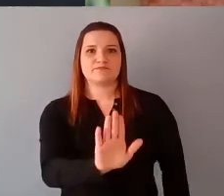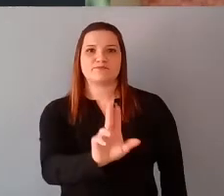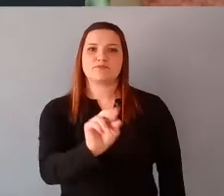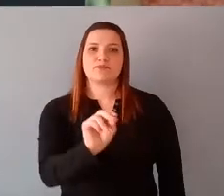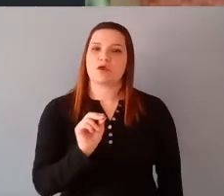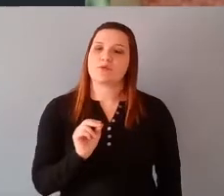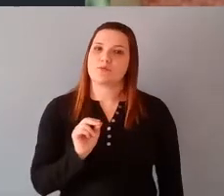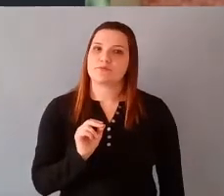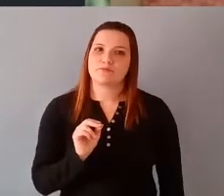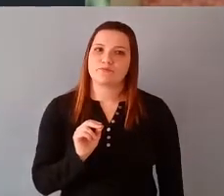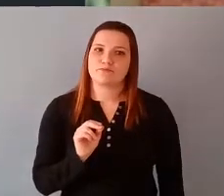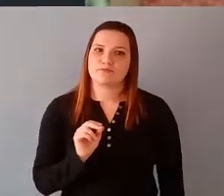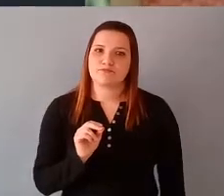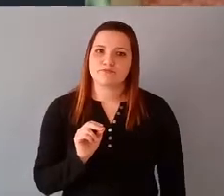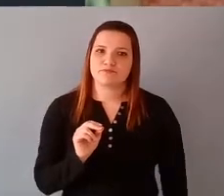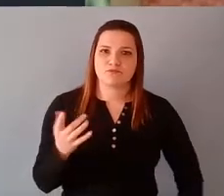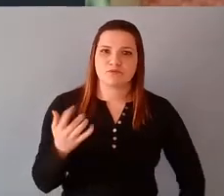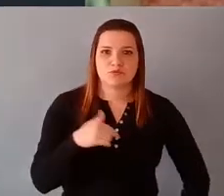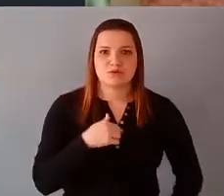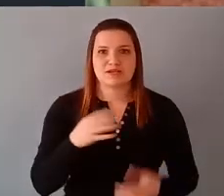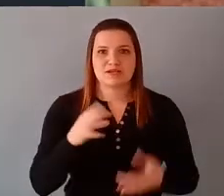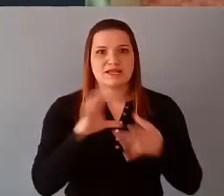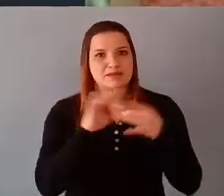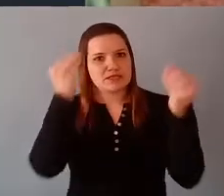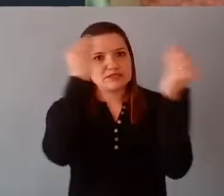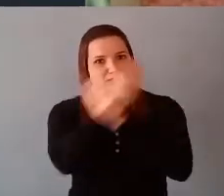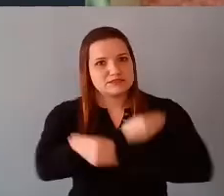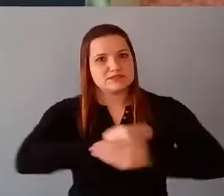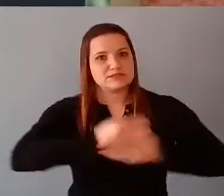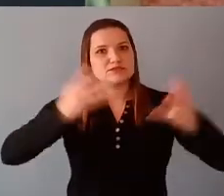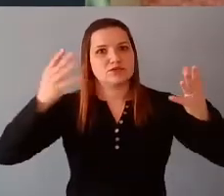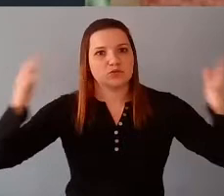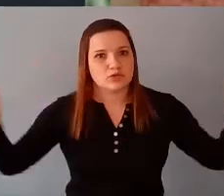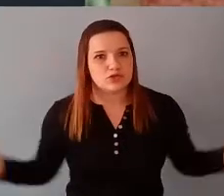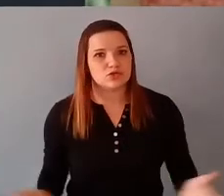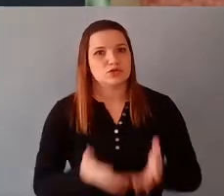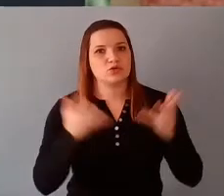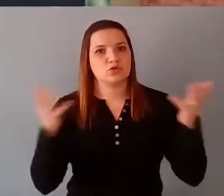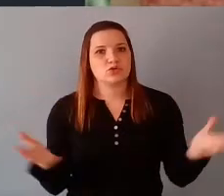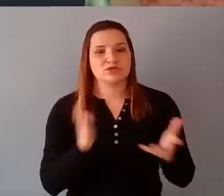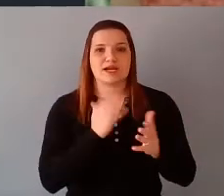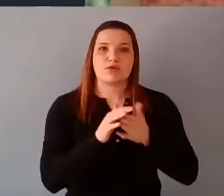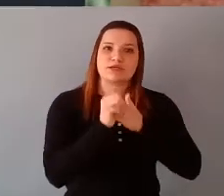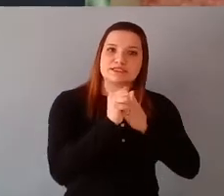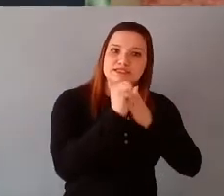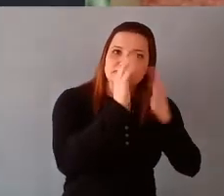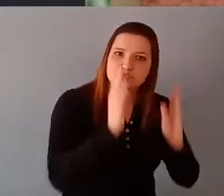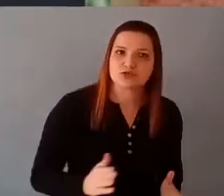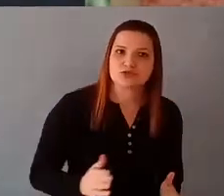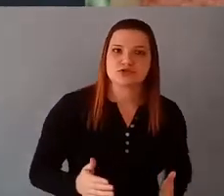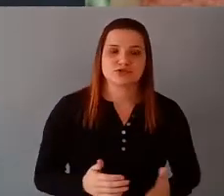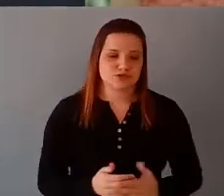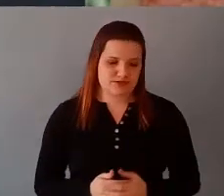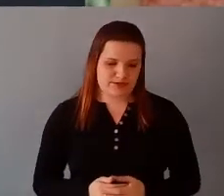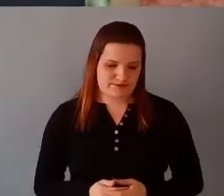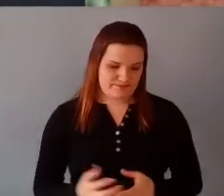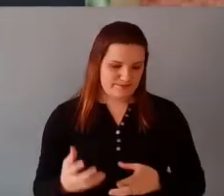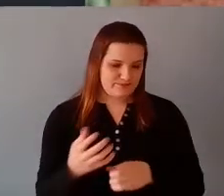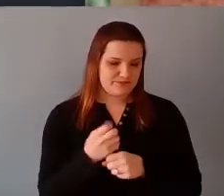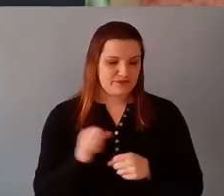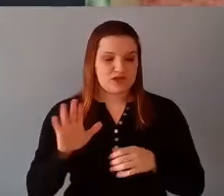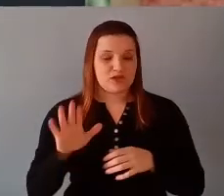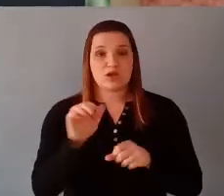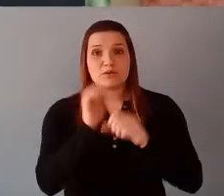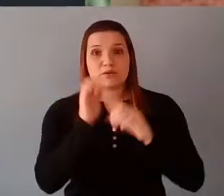point. So we need to get the message out. We're encouraging all of our leaders to get their